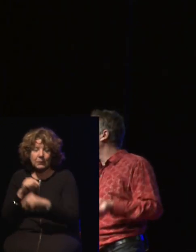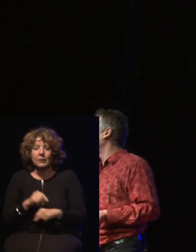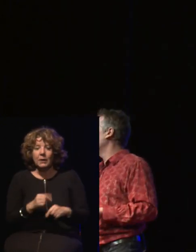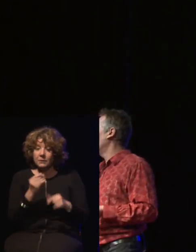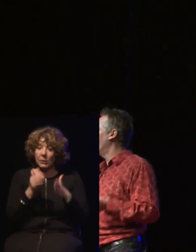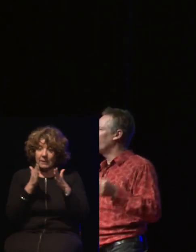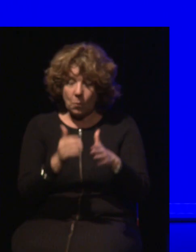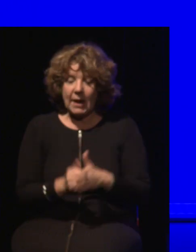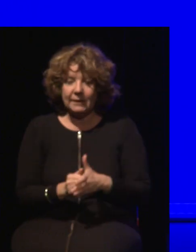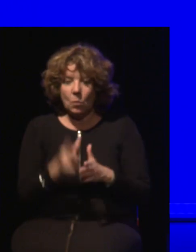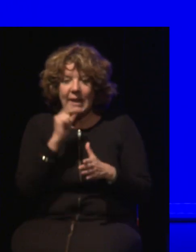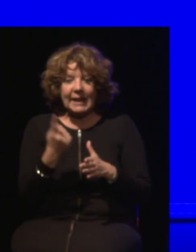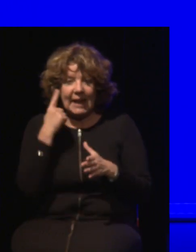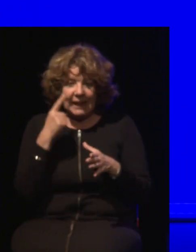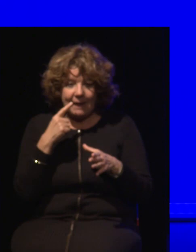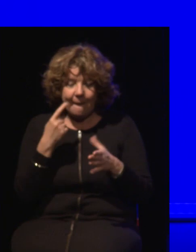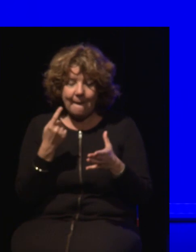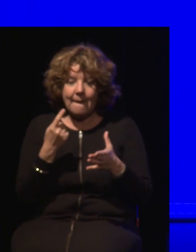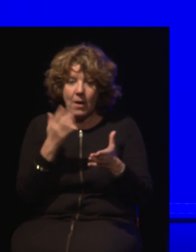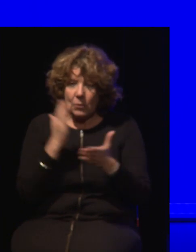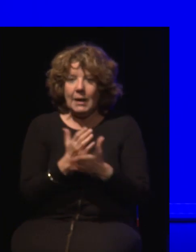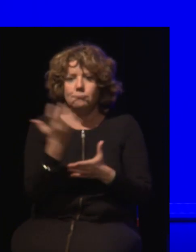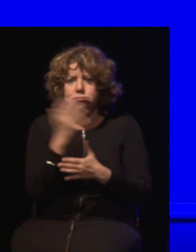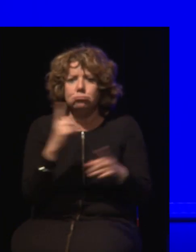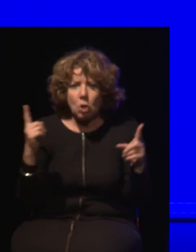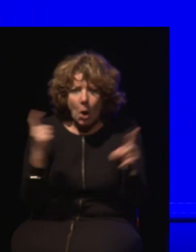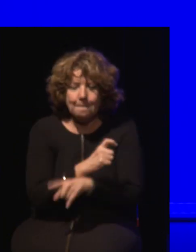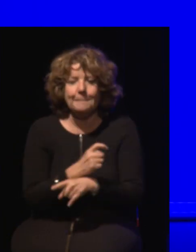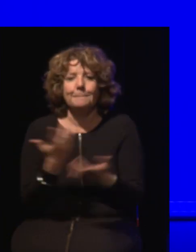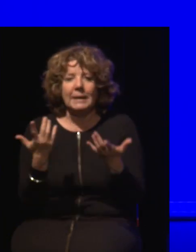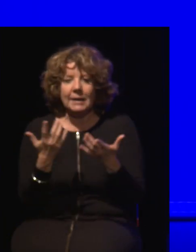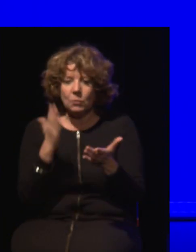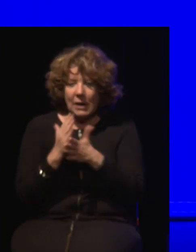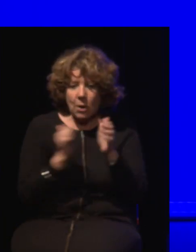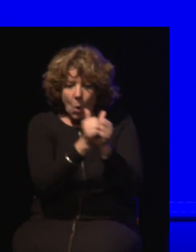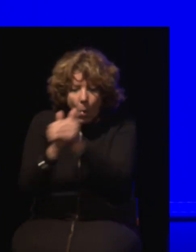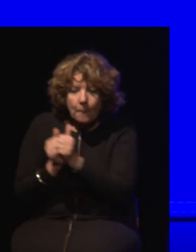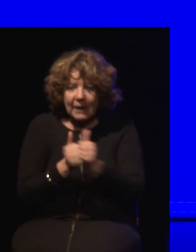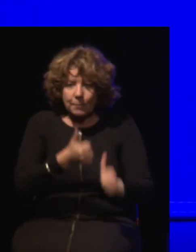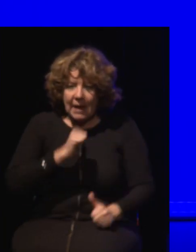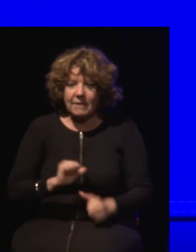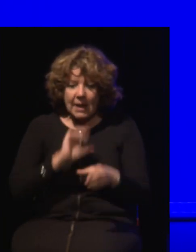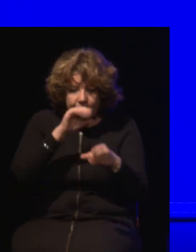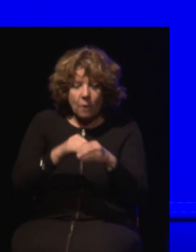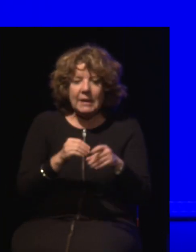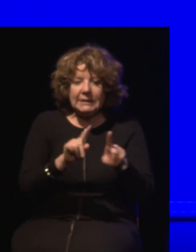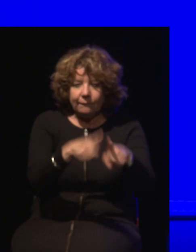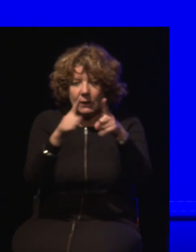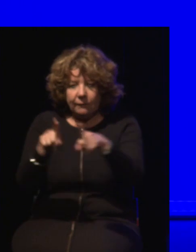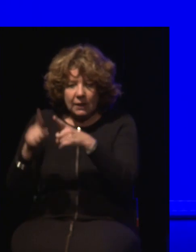inner workings of a complex, dynamic, cooperative behaviour involving many, many